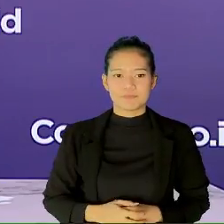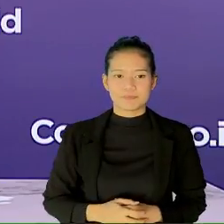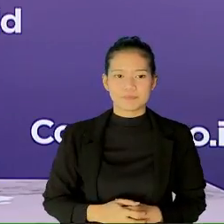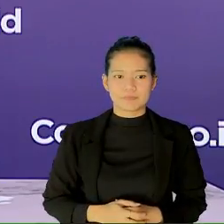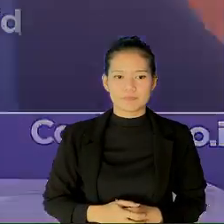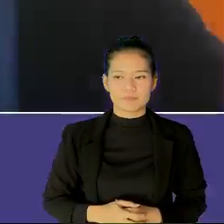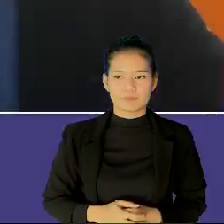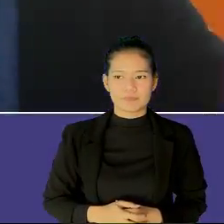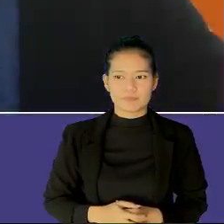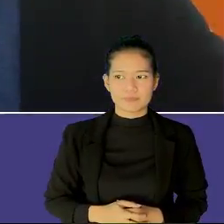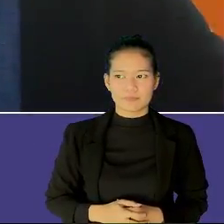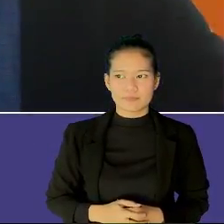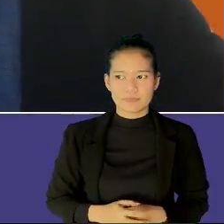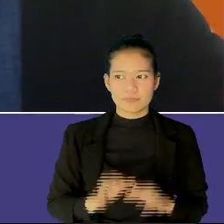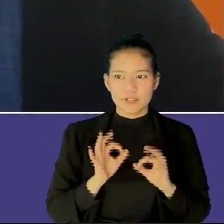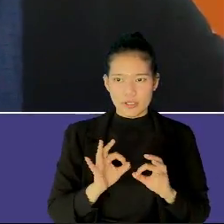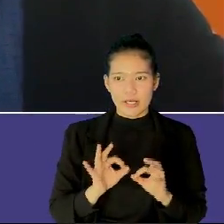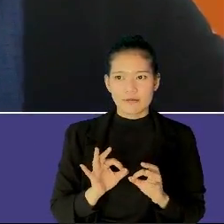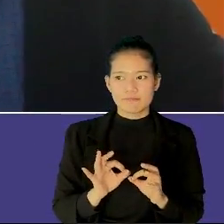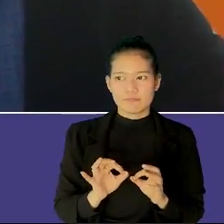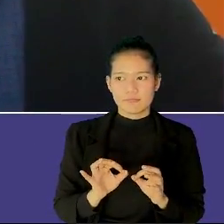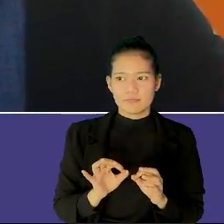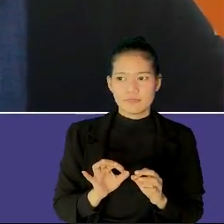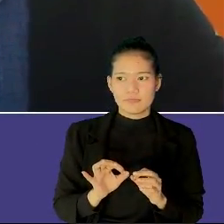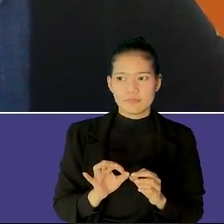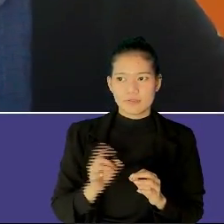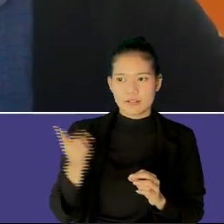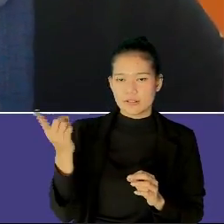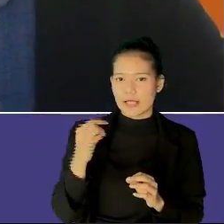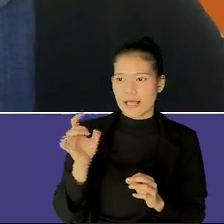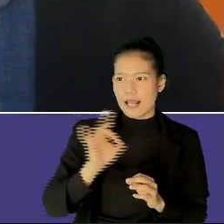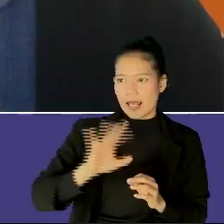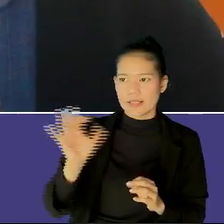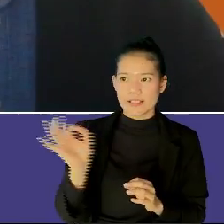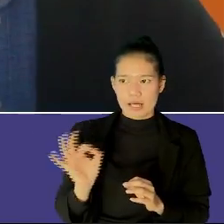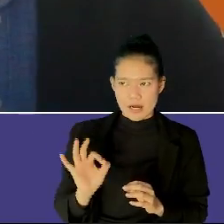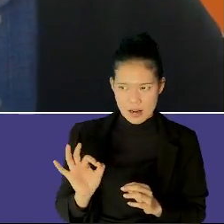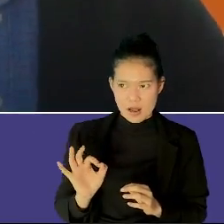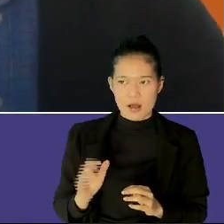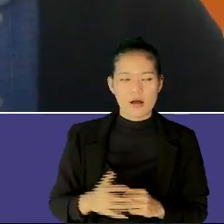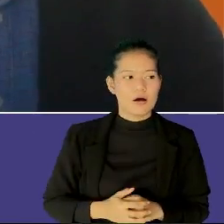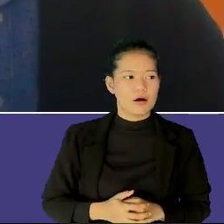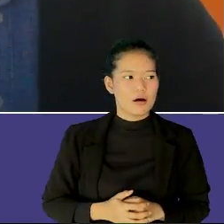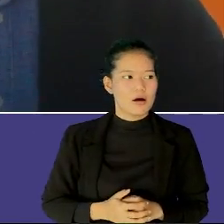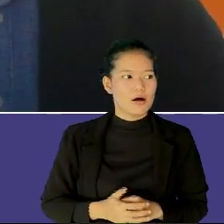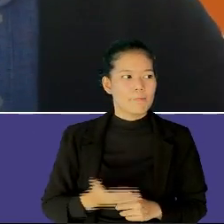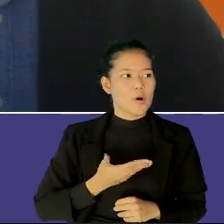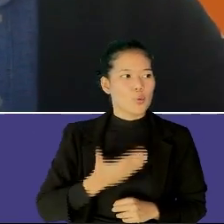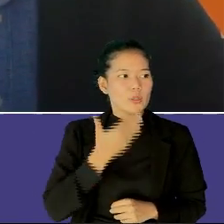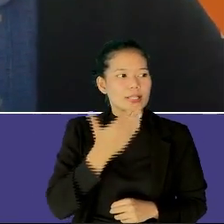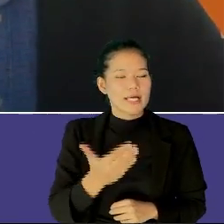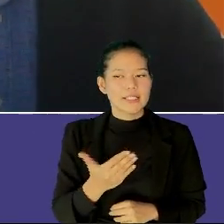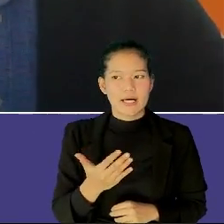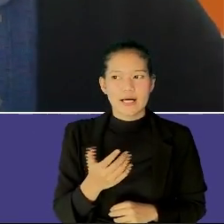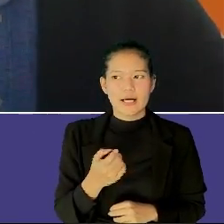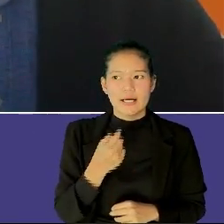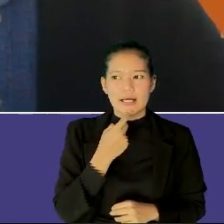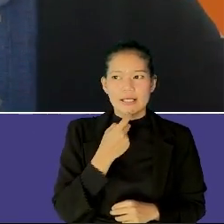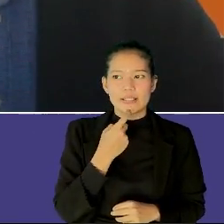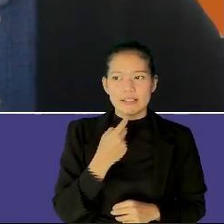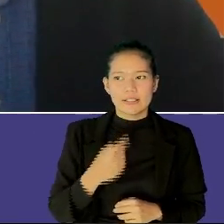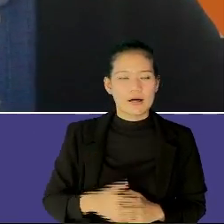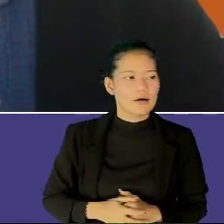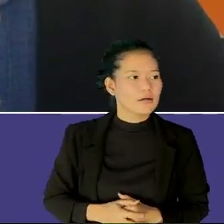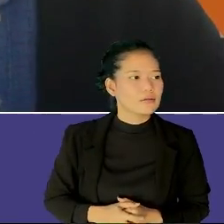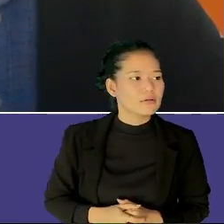Okay. I don't think we have any more questions in the group right now. I just wanted to follow up on the question about including the number of